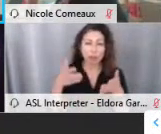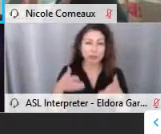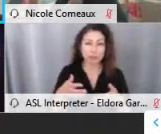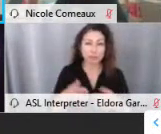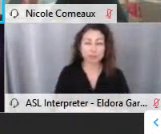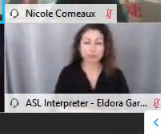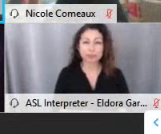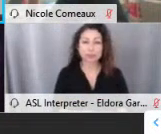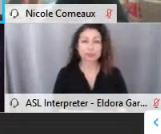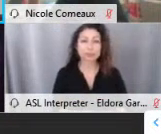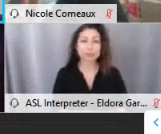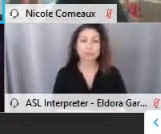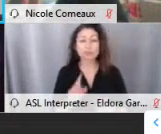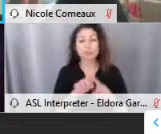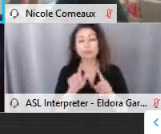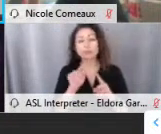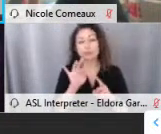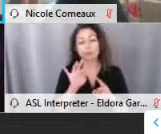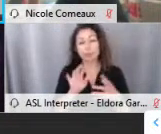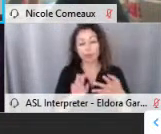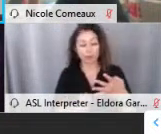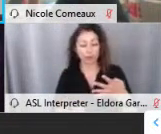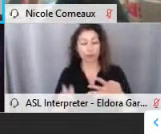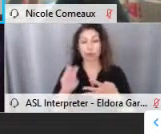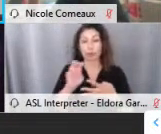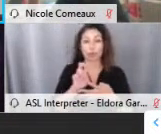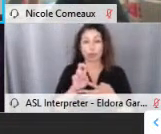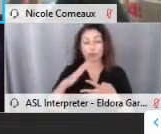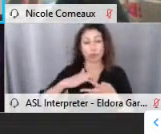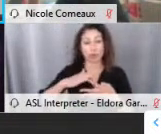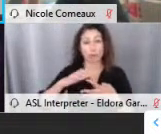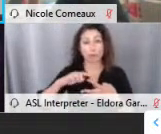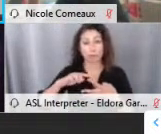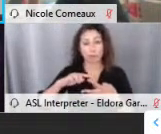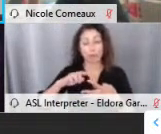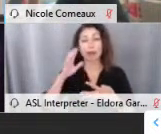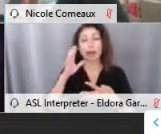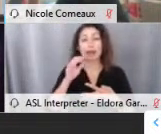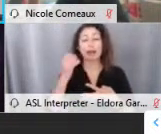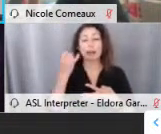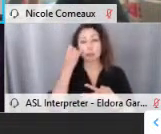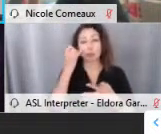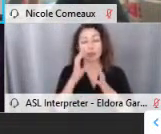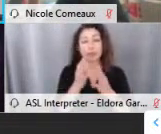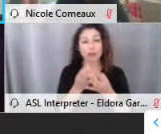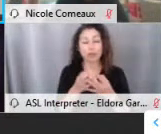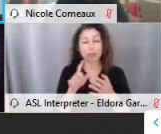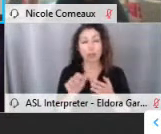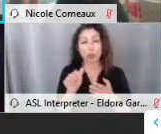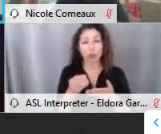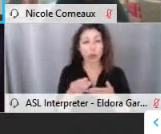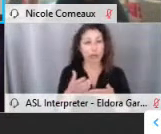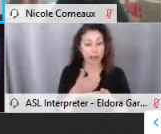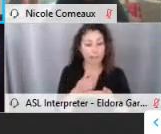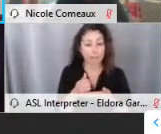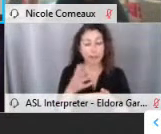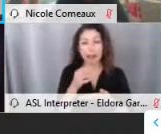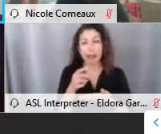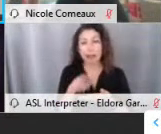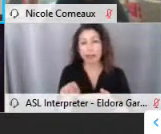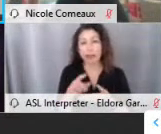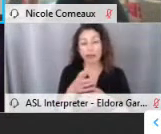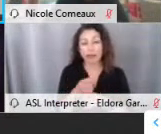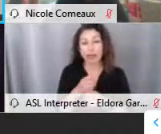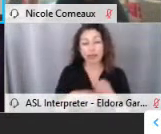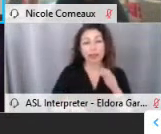person. But if we take you all the way up to the top there, and let's say the family is a lower income and they're getting